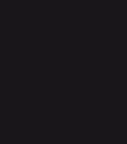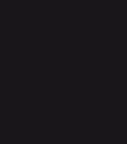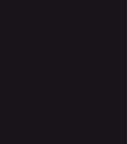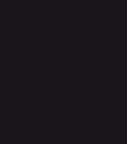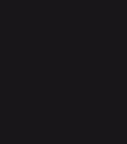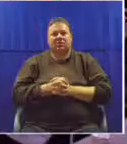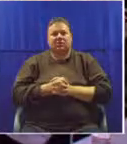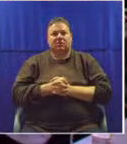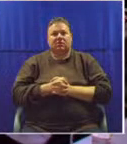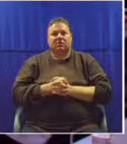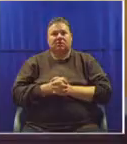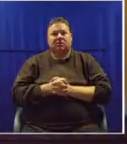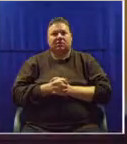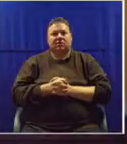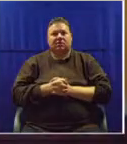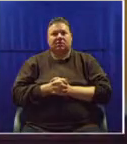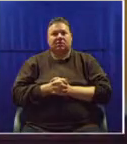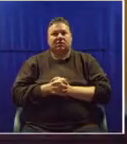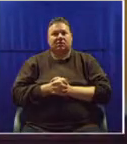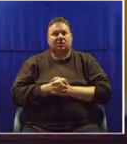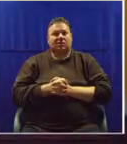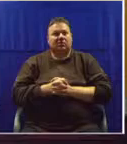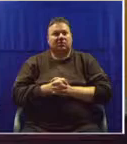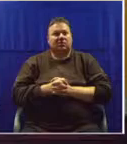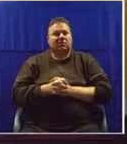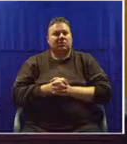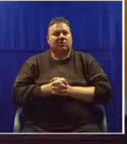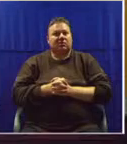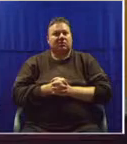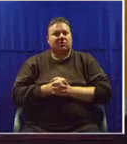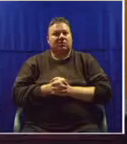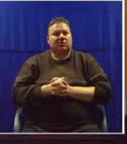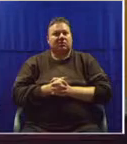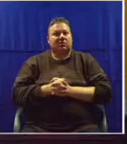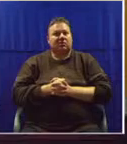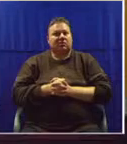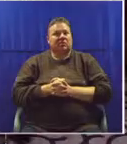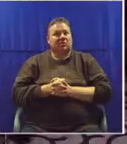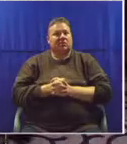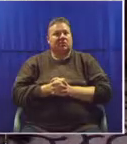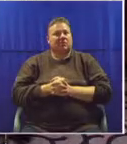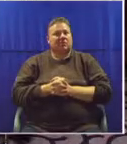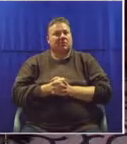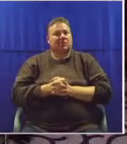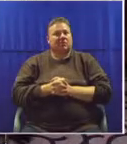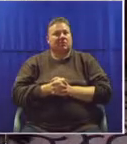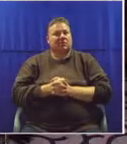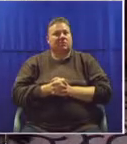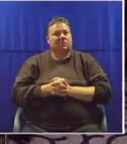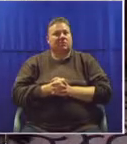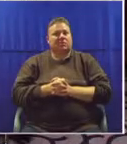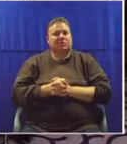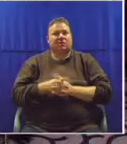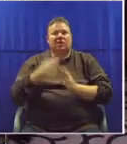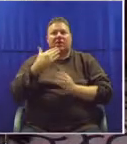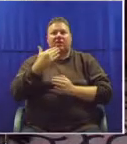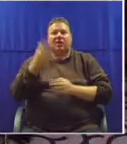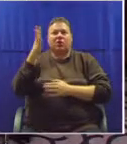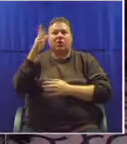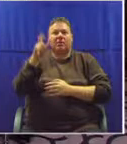On a point of order, member. Yes, you'll come after Honorable Mamuluko. Thank you very much, Speaker.